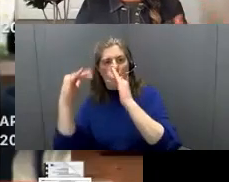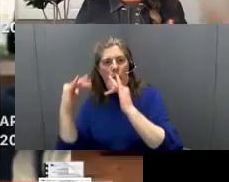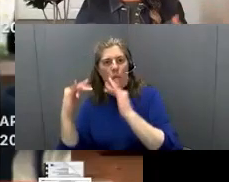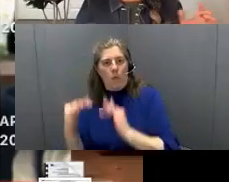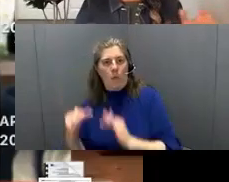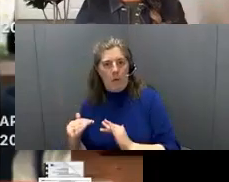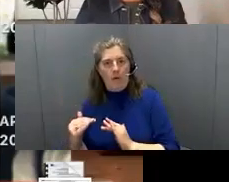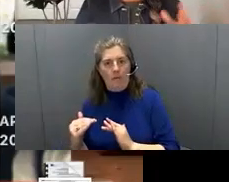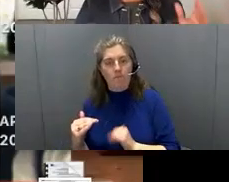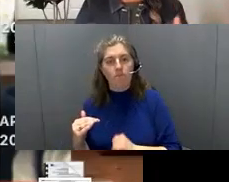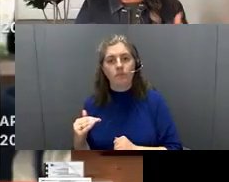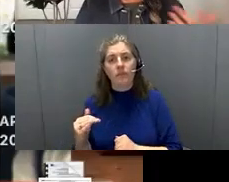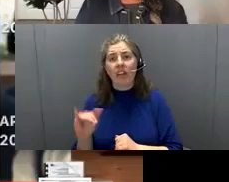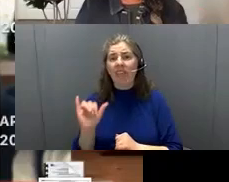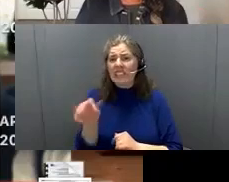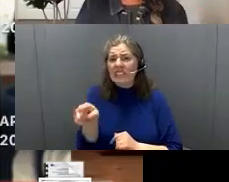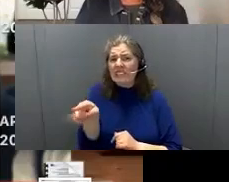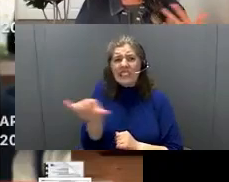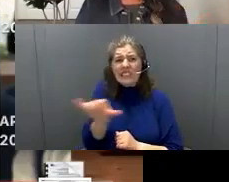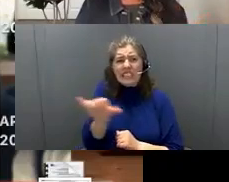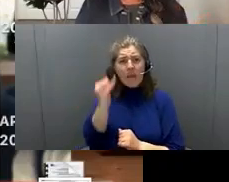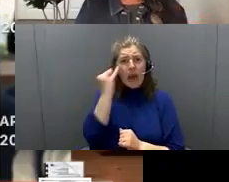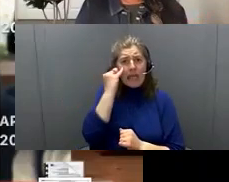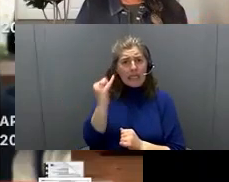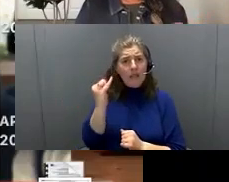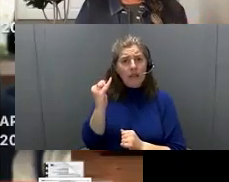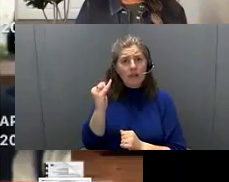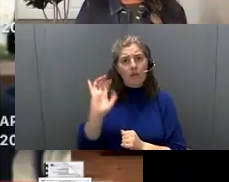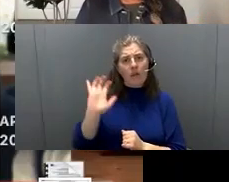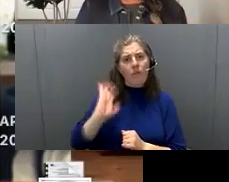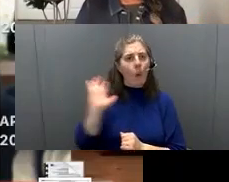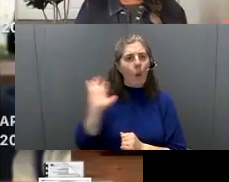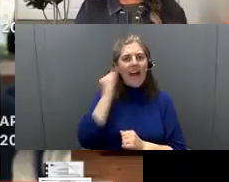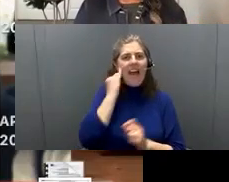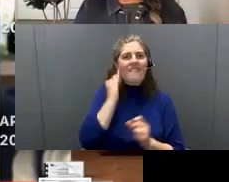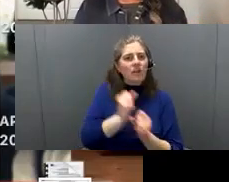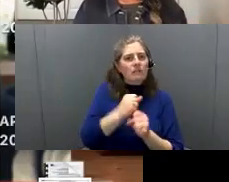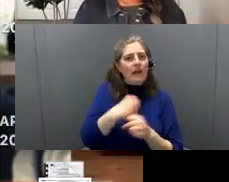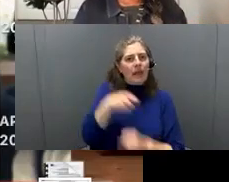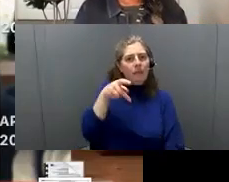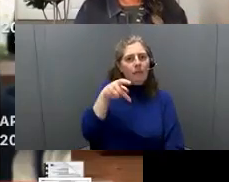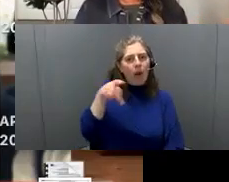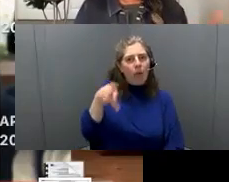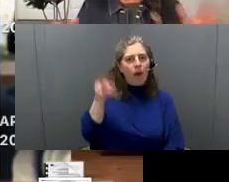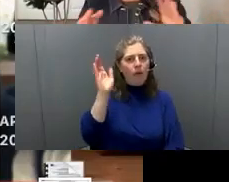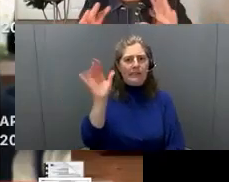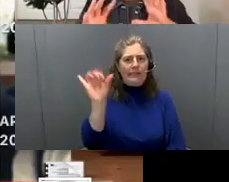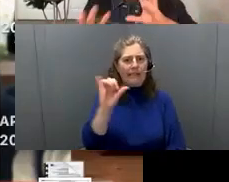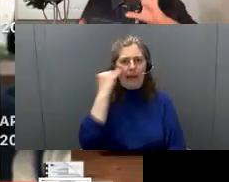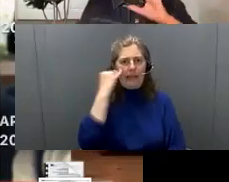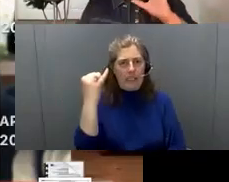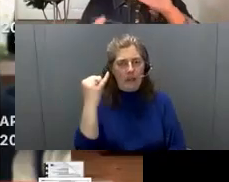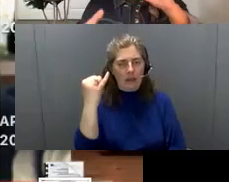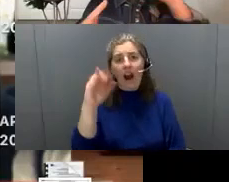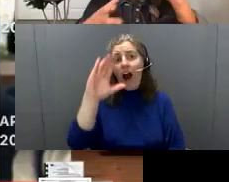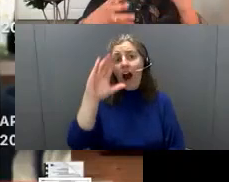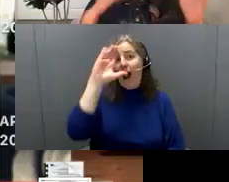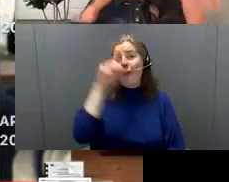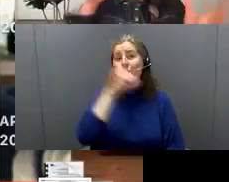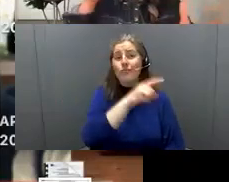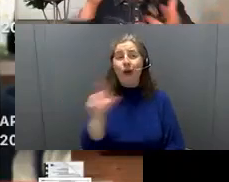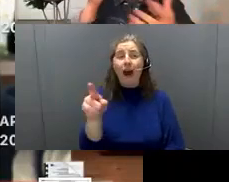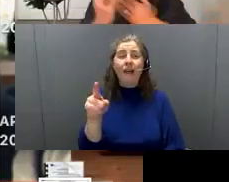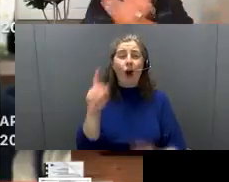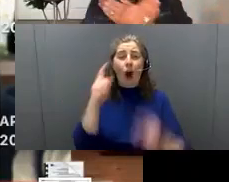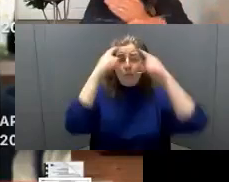So this is the same thing that I would have done if I were making a PowerPoint presentation. And I know that all of us have